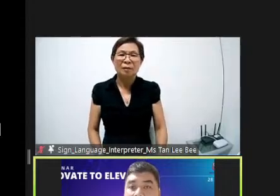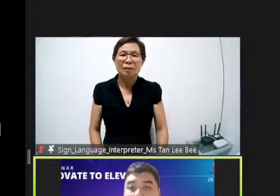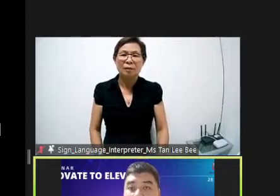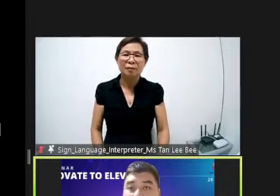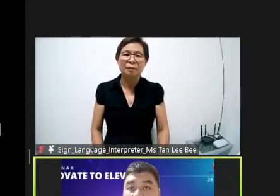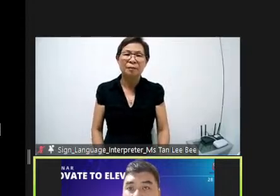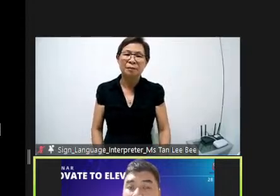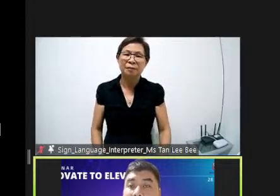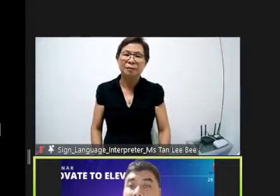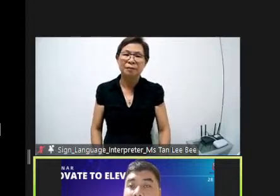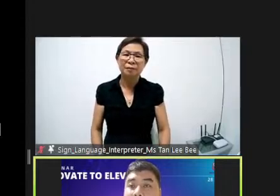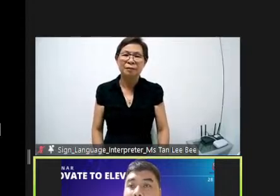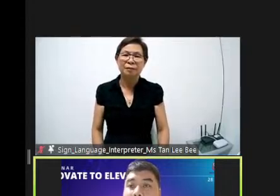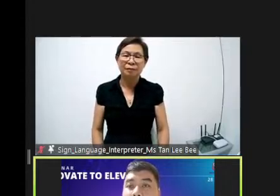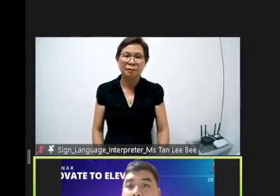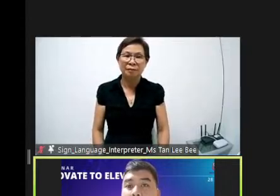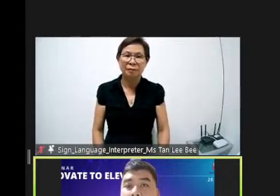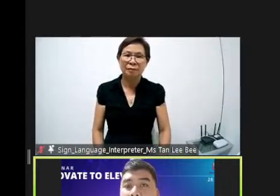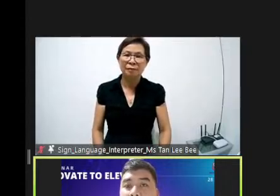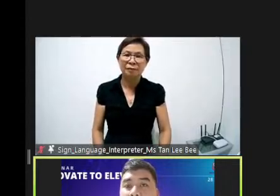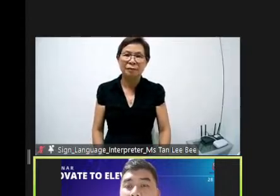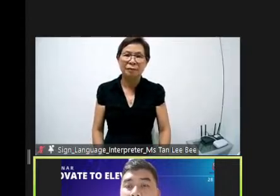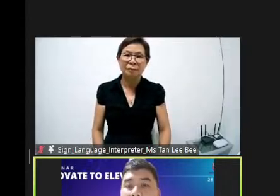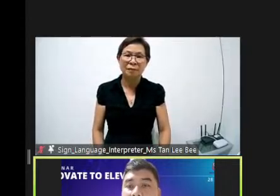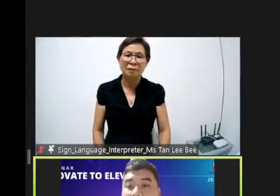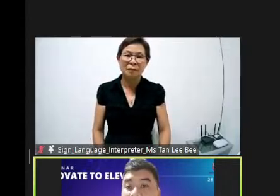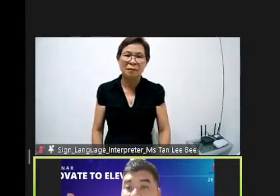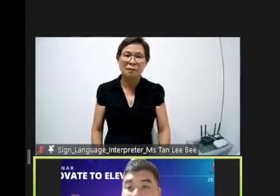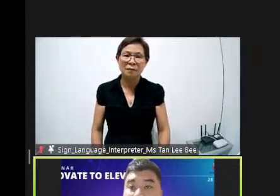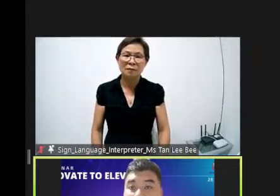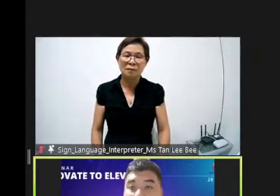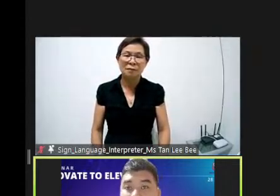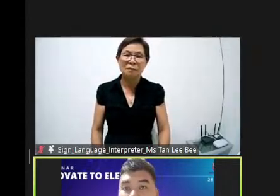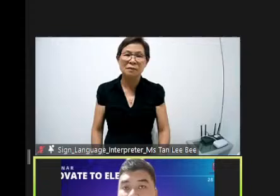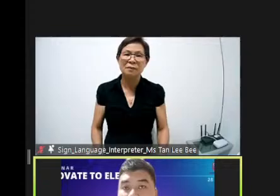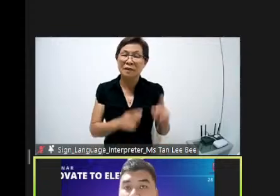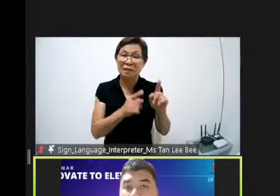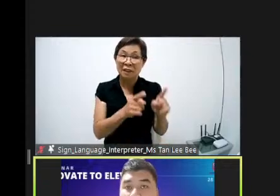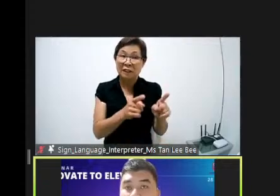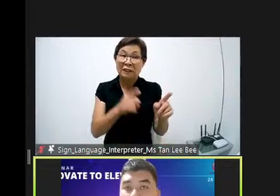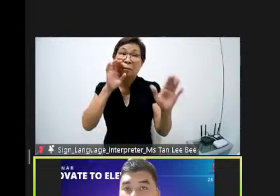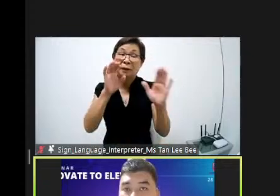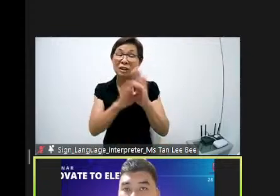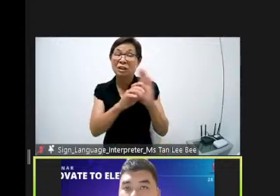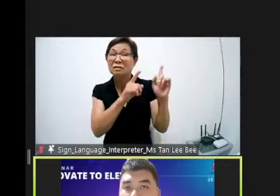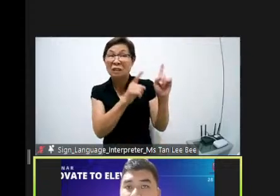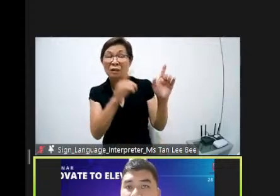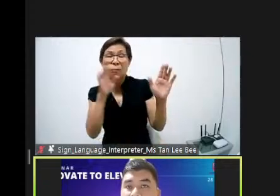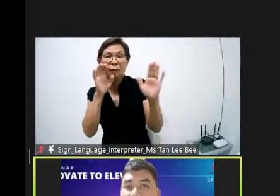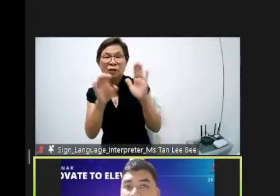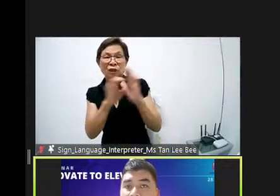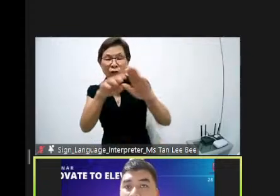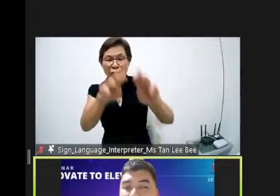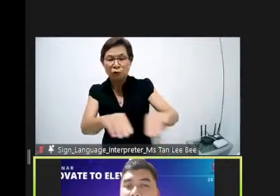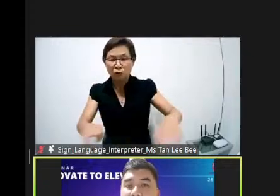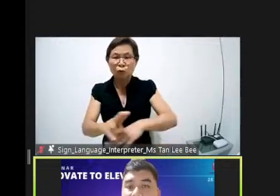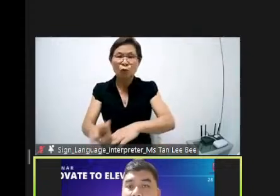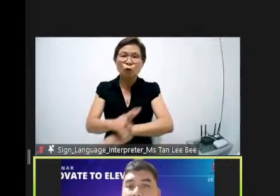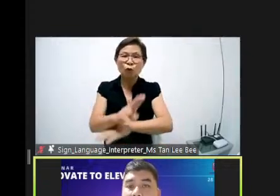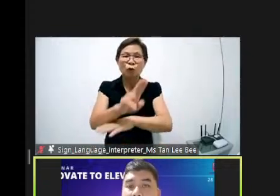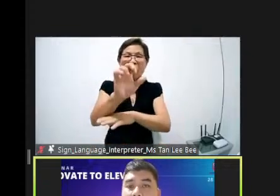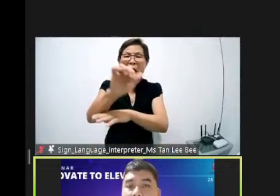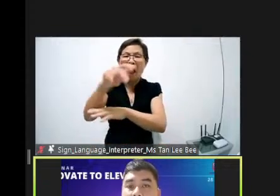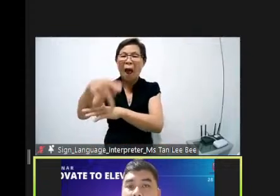innovation. Thank you. Okay, this is the pictures of the students using the